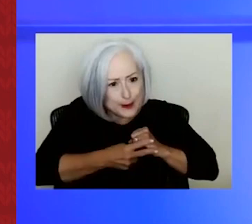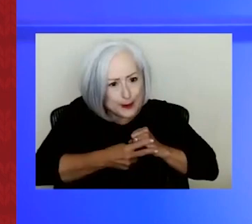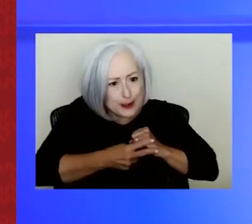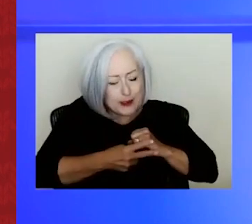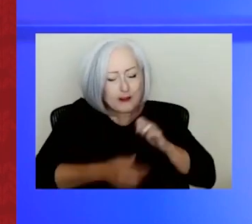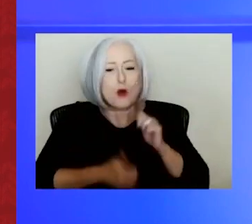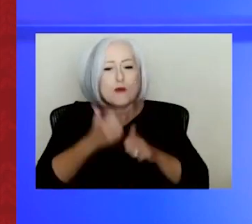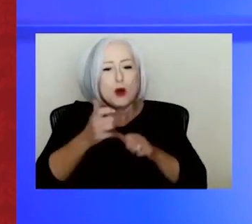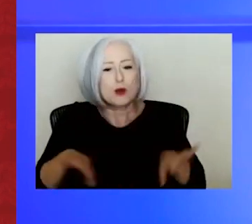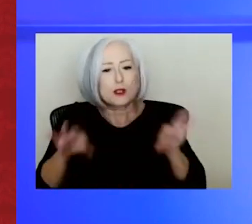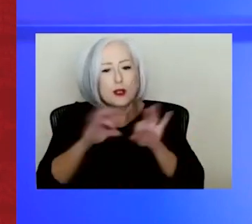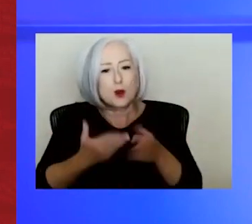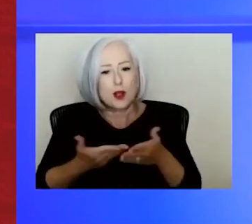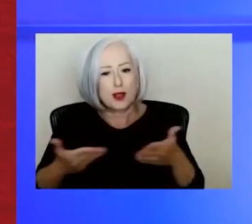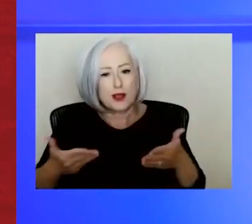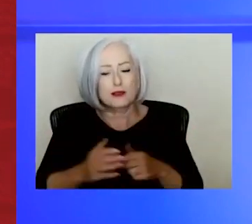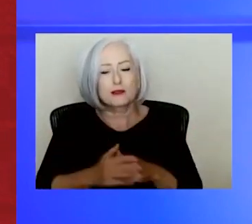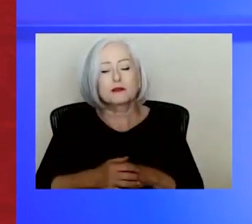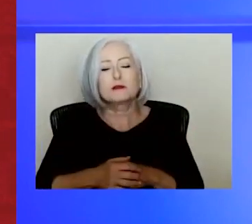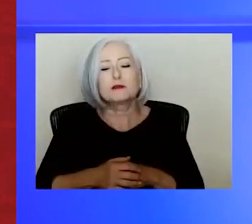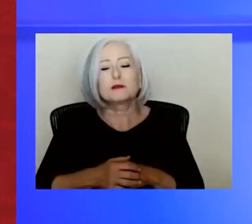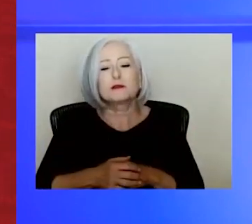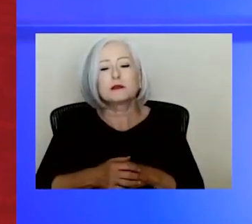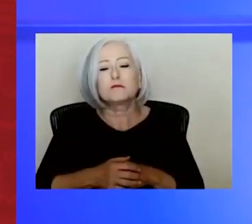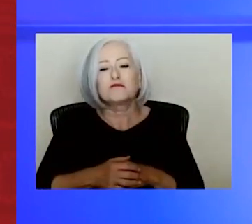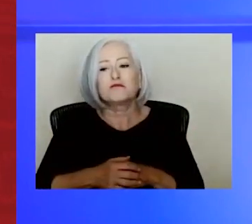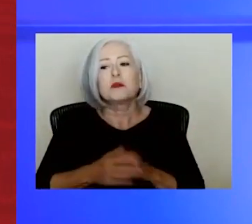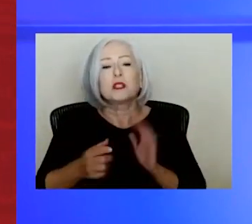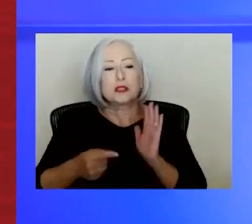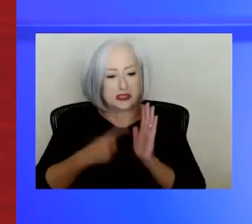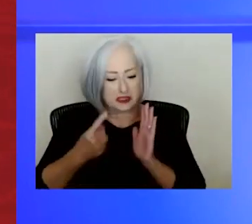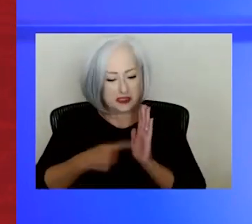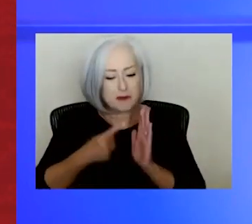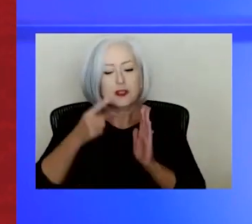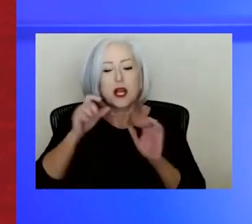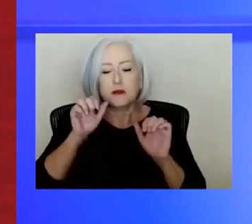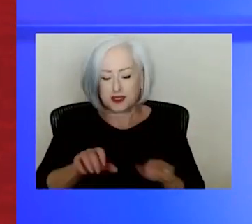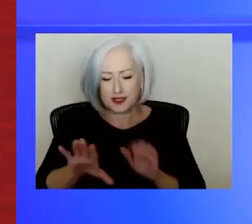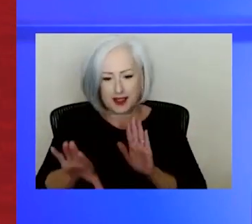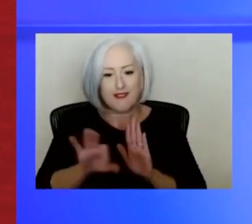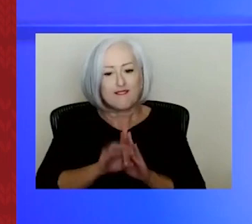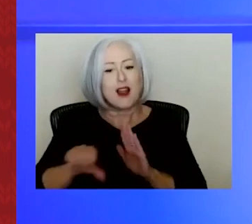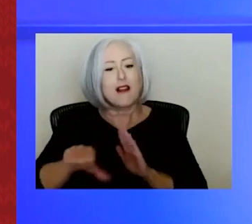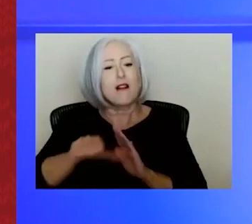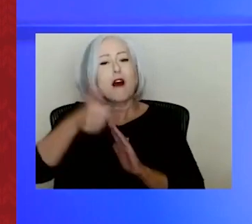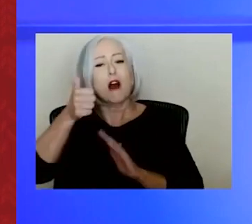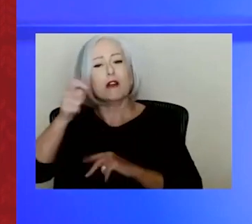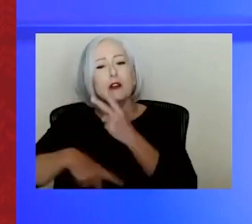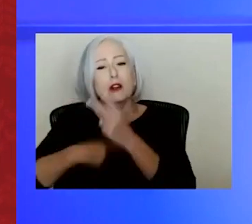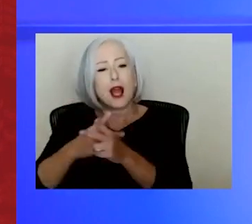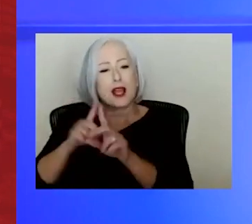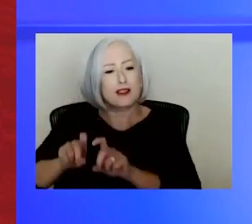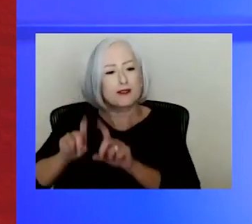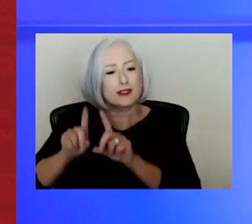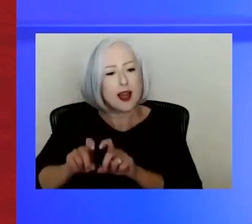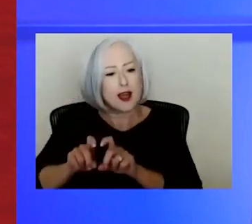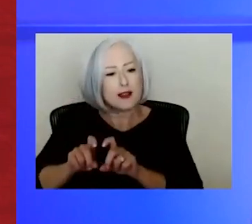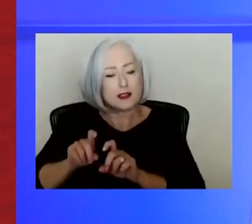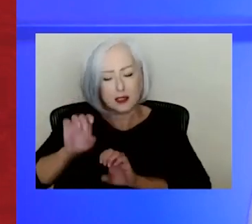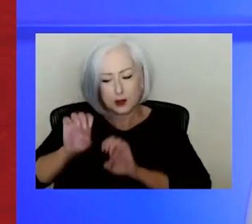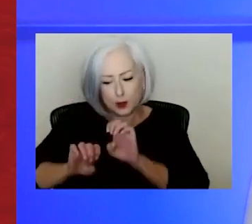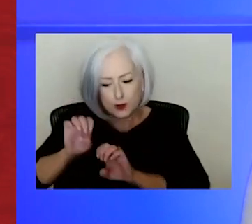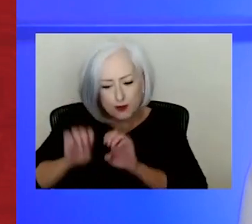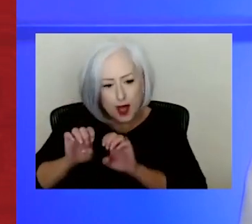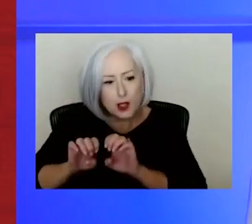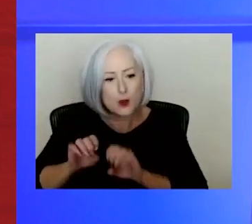cases where we can find alternative studies to evaluate patients around imaging using CT,